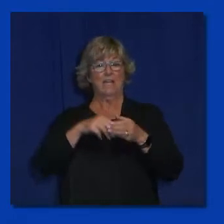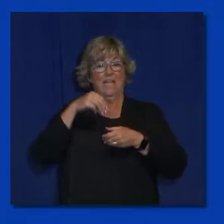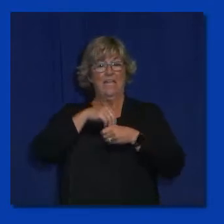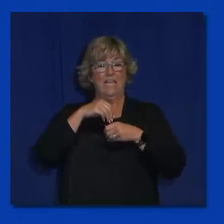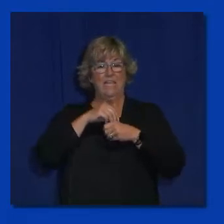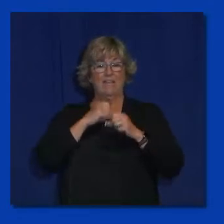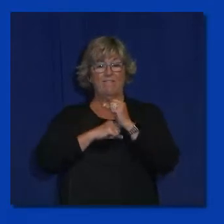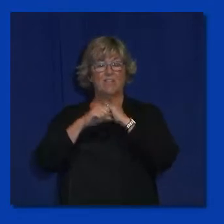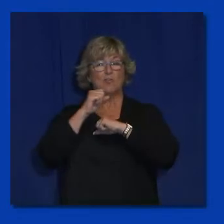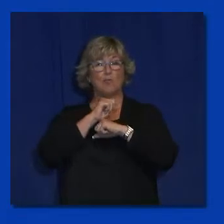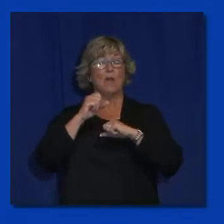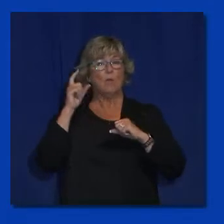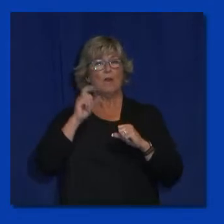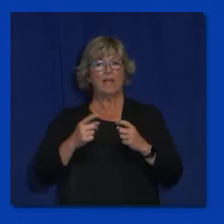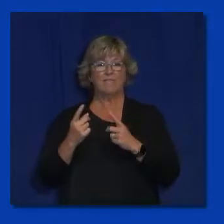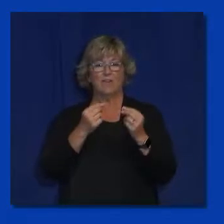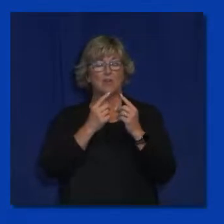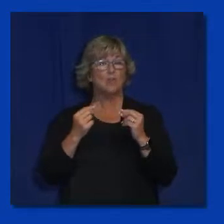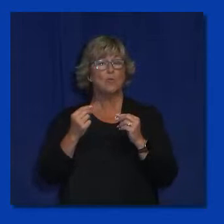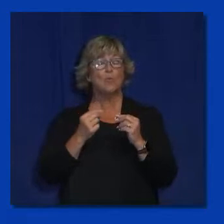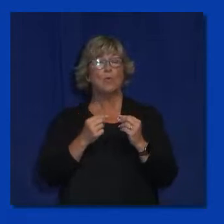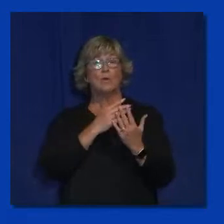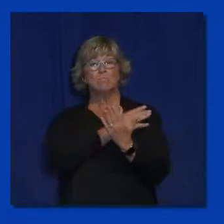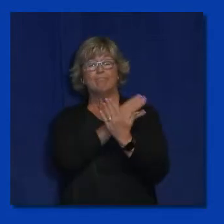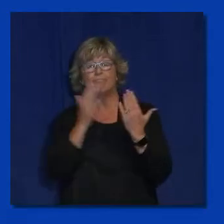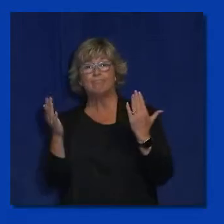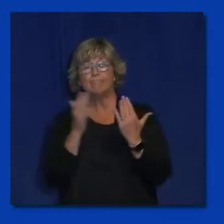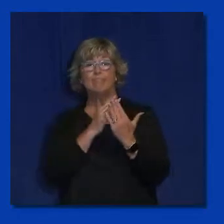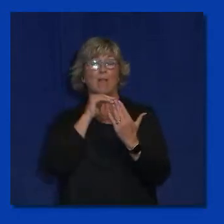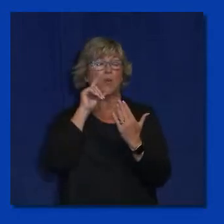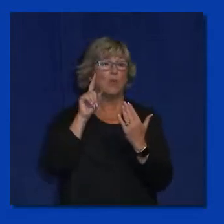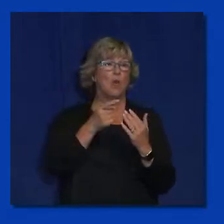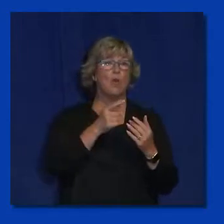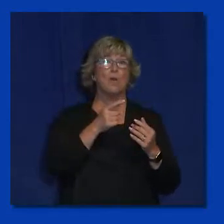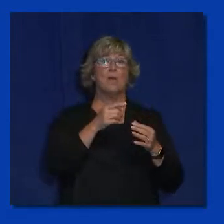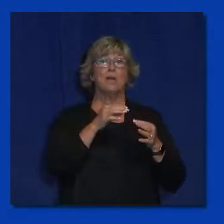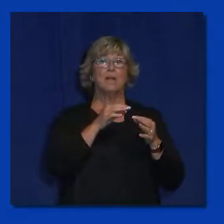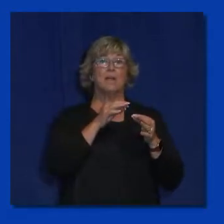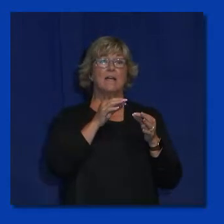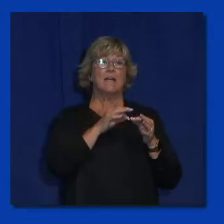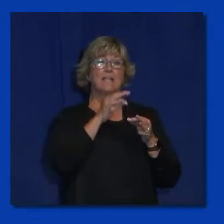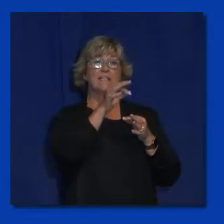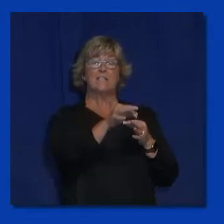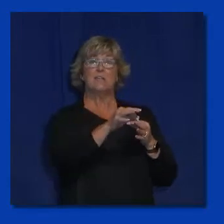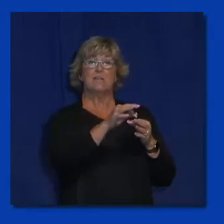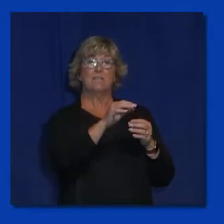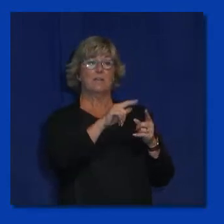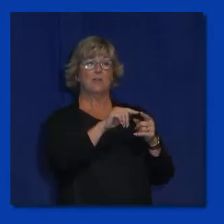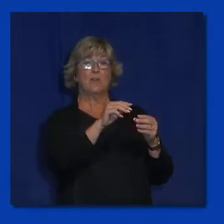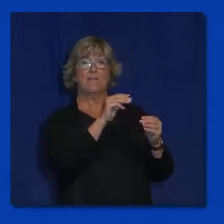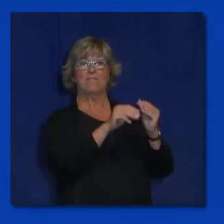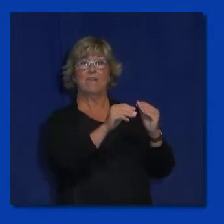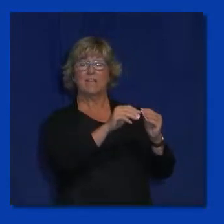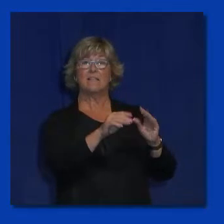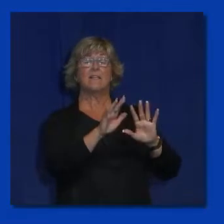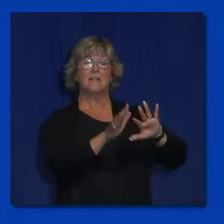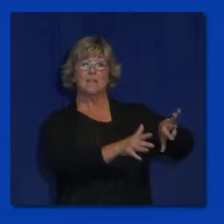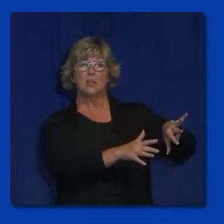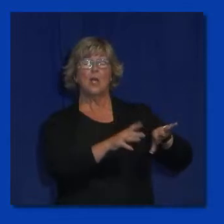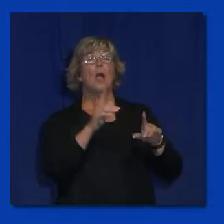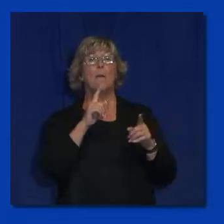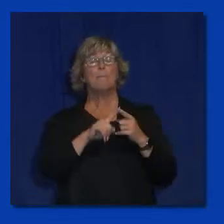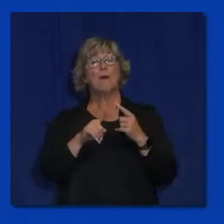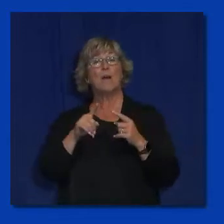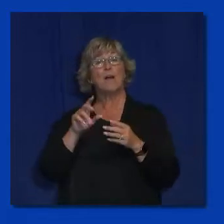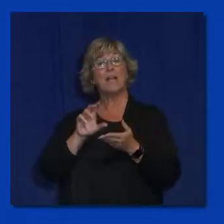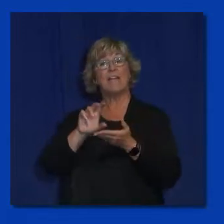mindful of the work we have to do across the spectrum, not only in terms of deferred maintenance, but on investing in the future. Old saw says